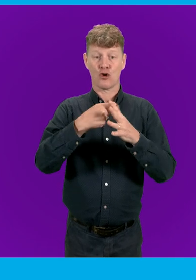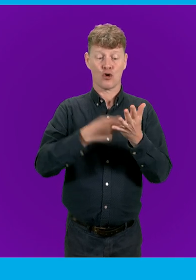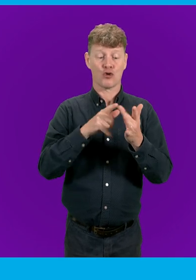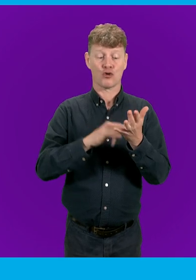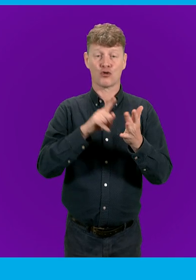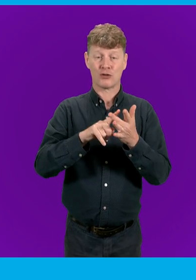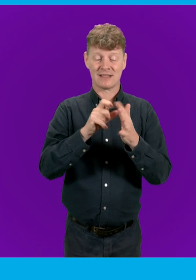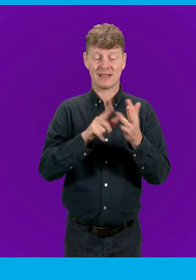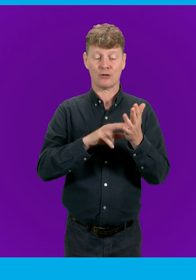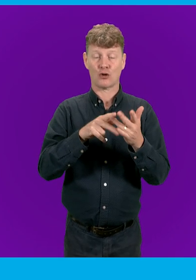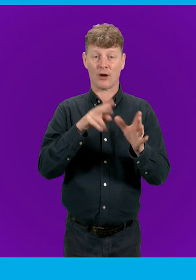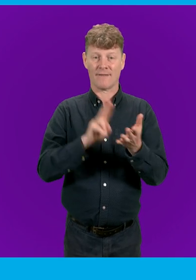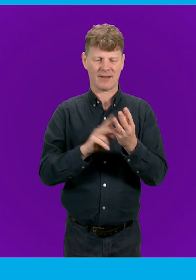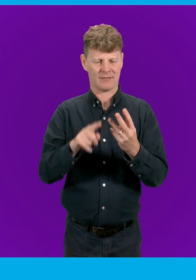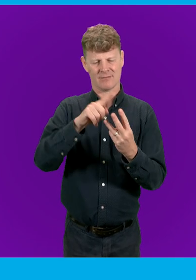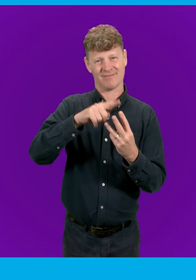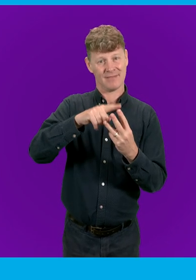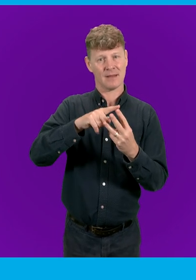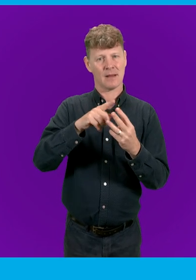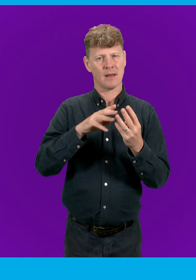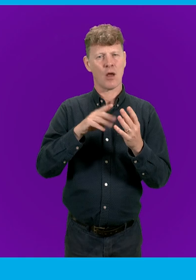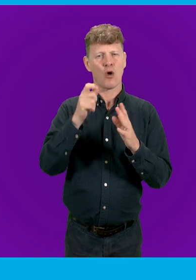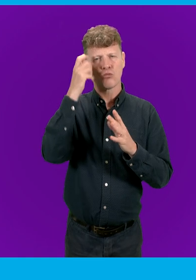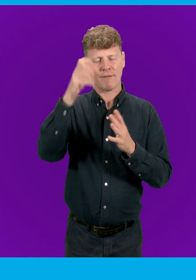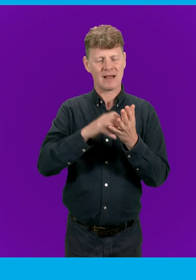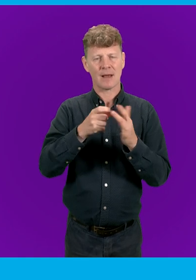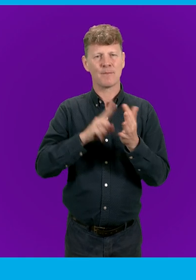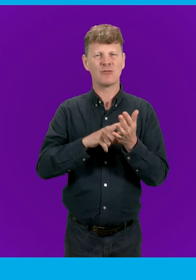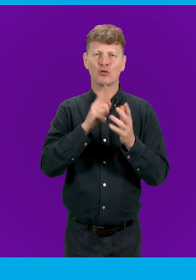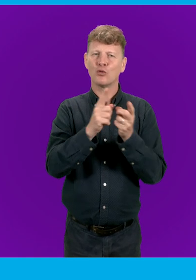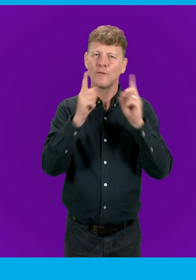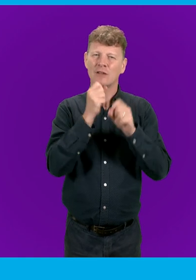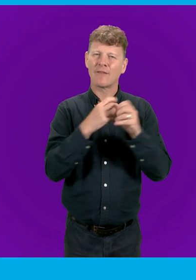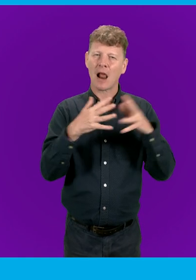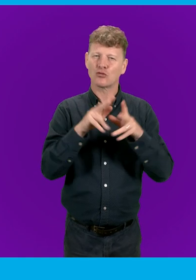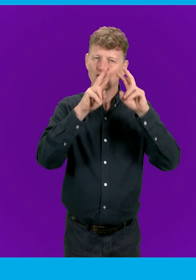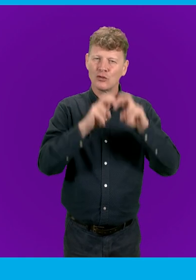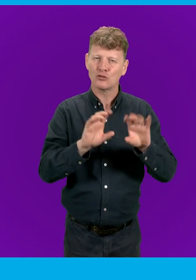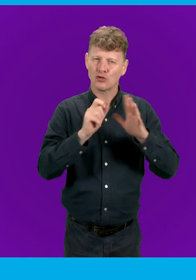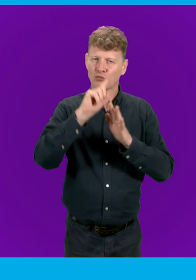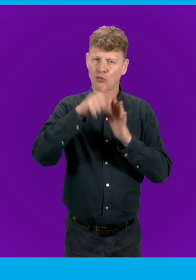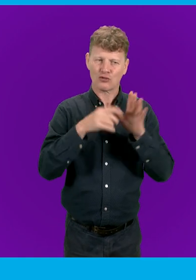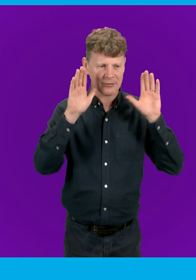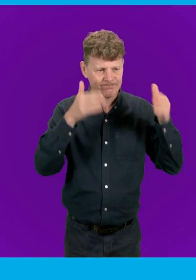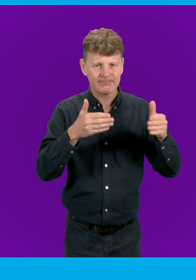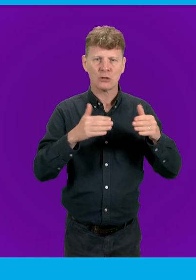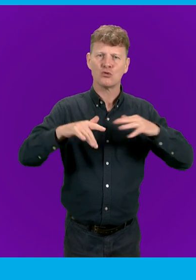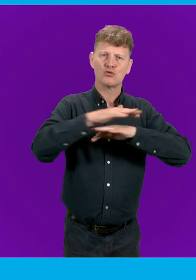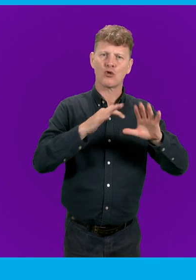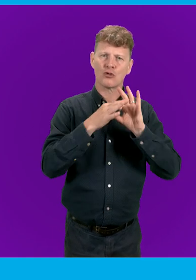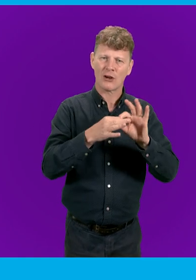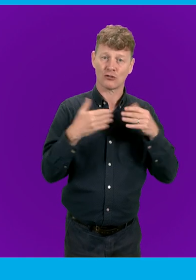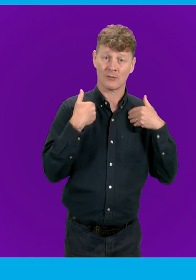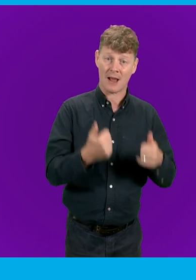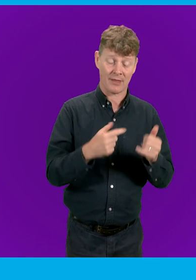Professor Kirsten Mitchell leads a programme of research at the University of Glasgow on social relationships and health.